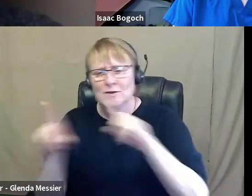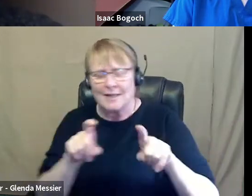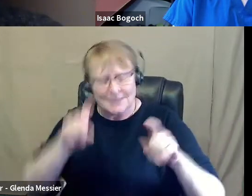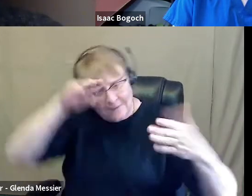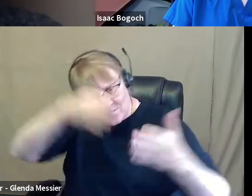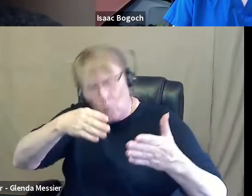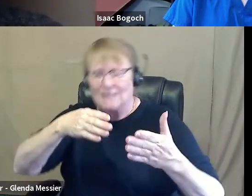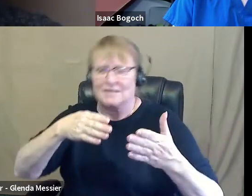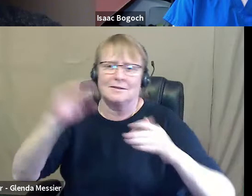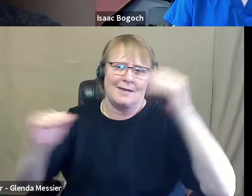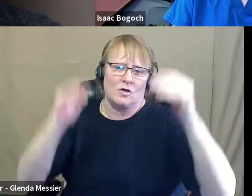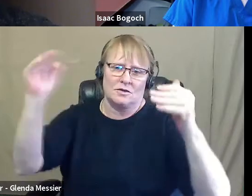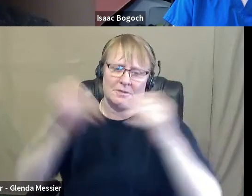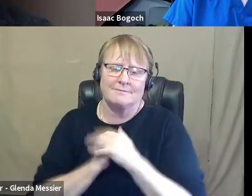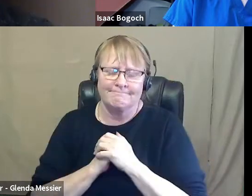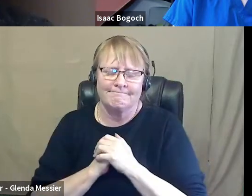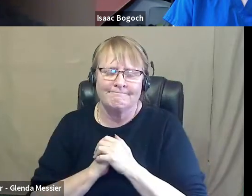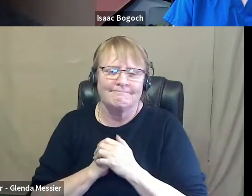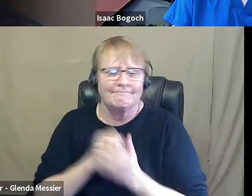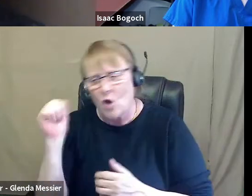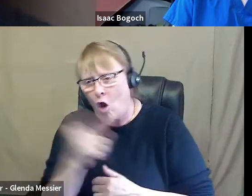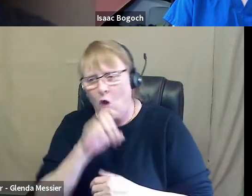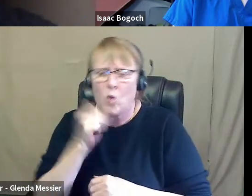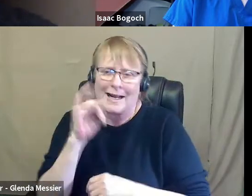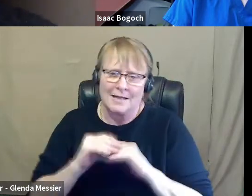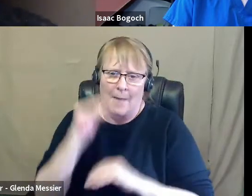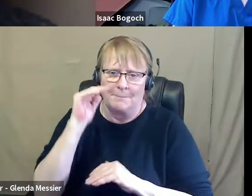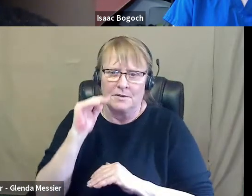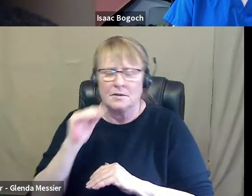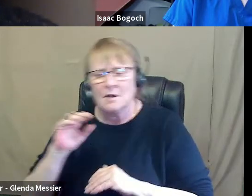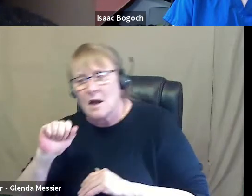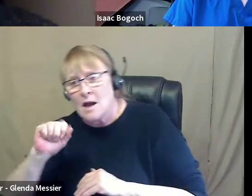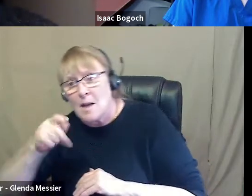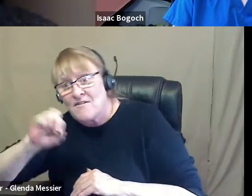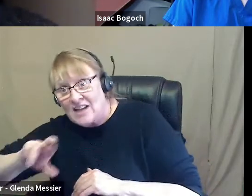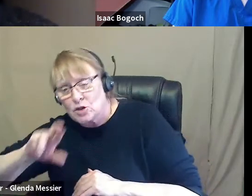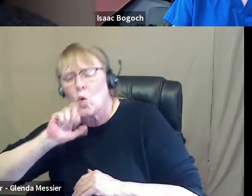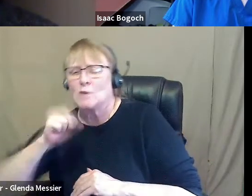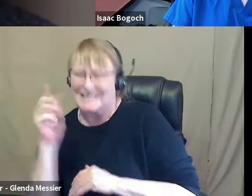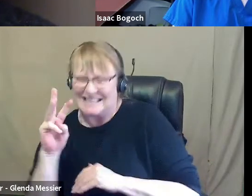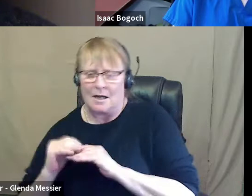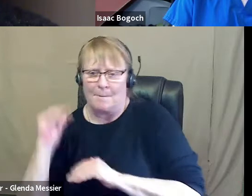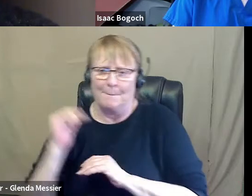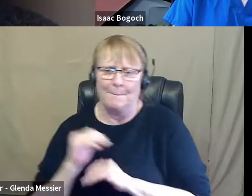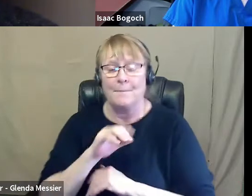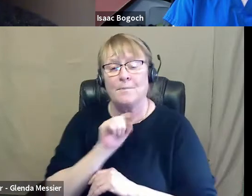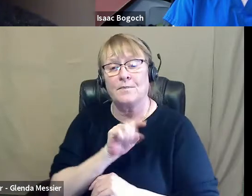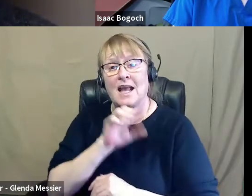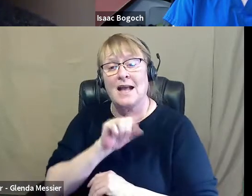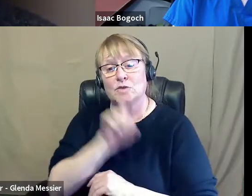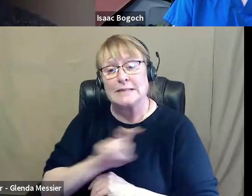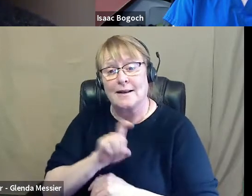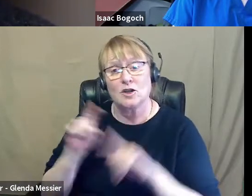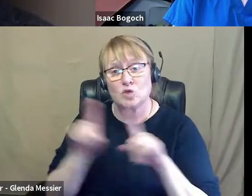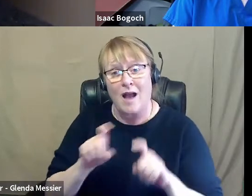place generally in adults, all over 18, except for Pfizer, which is over 16. The AstraZeneca trial had people